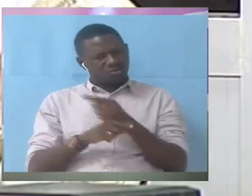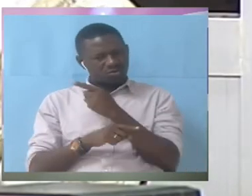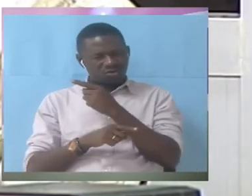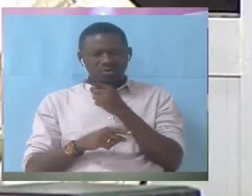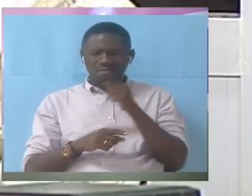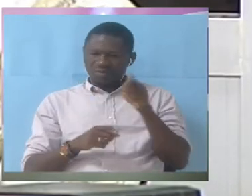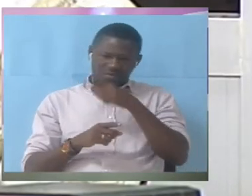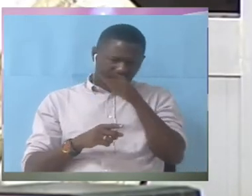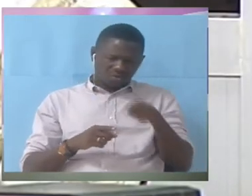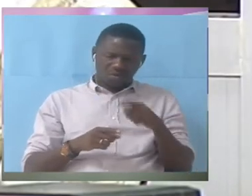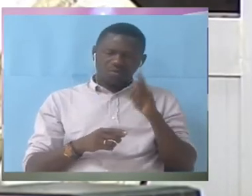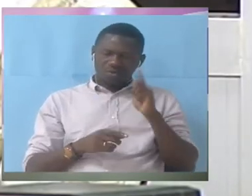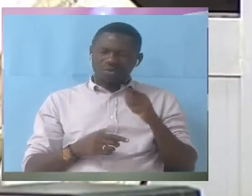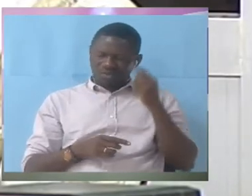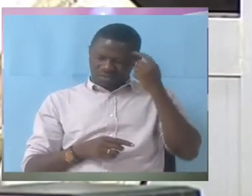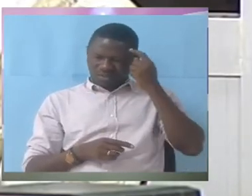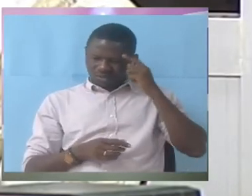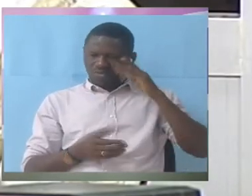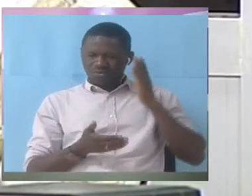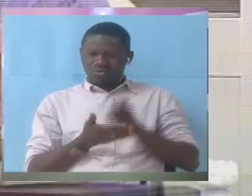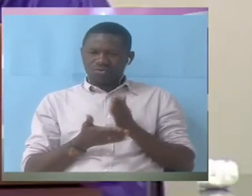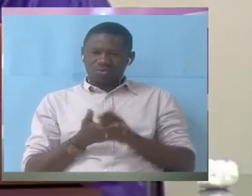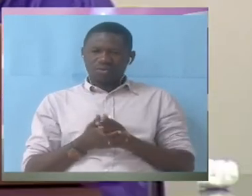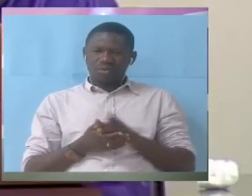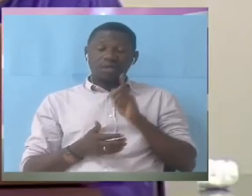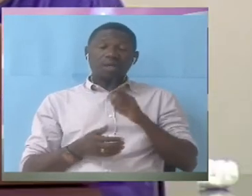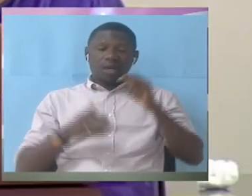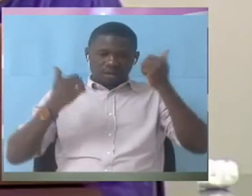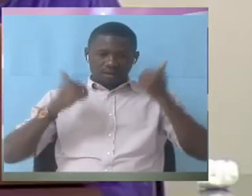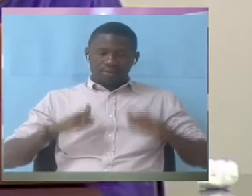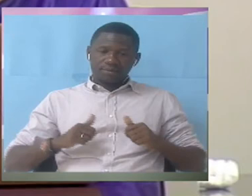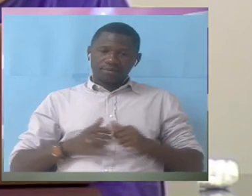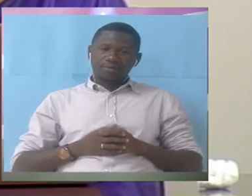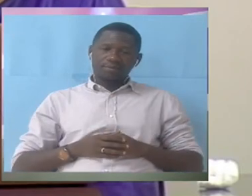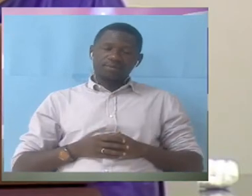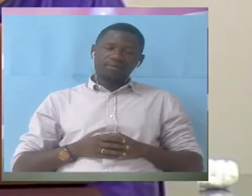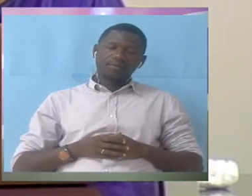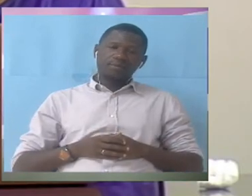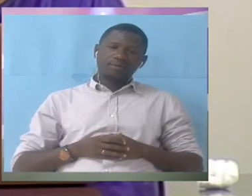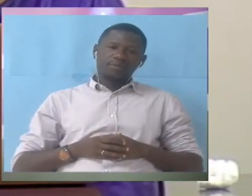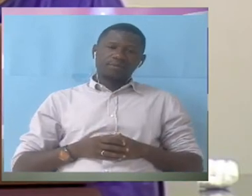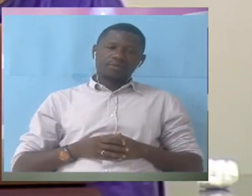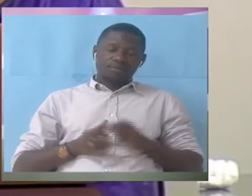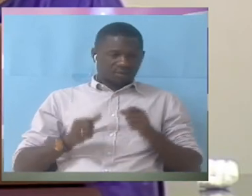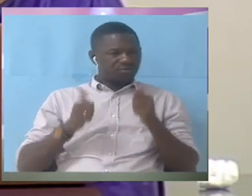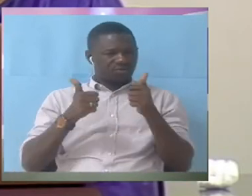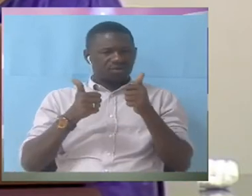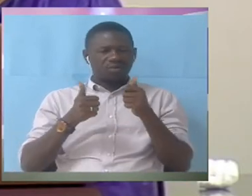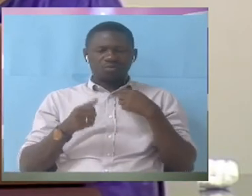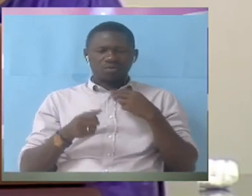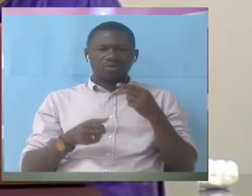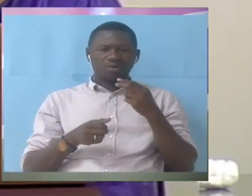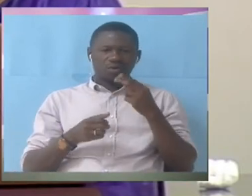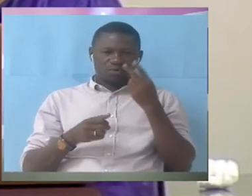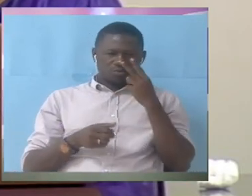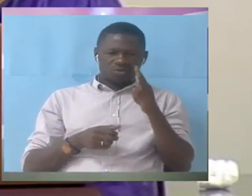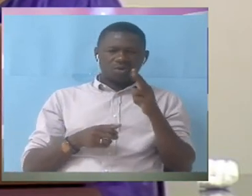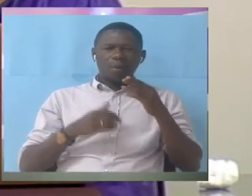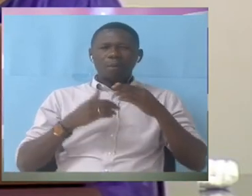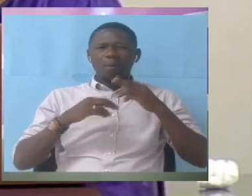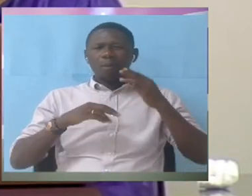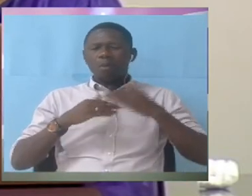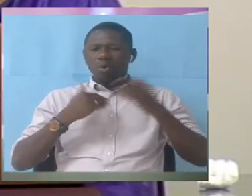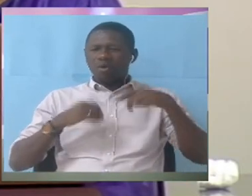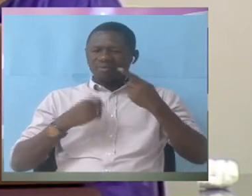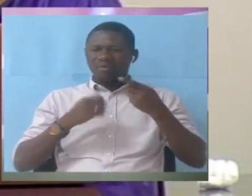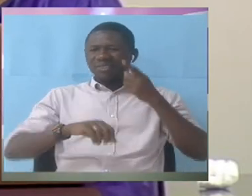fact. Way del lo lima wax ni mo xewon. Happened. Dr. Njie, that is fine. I was looking more for the time of the incident itself.